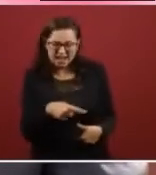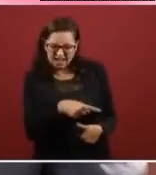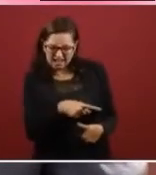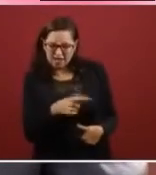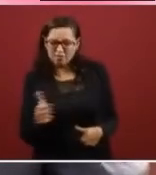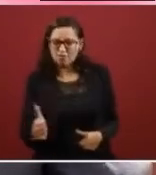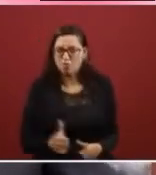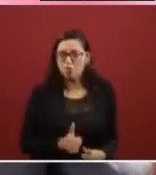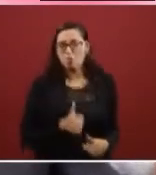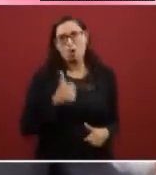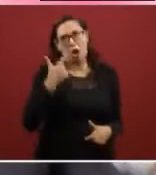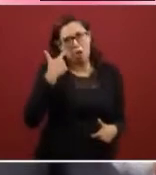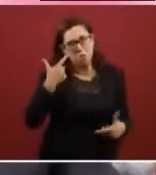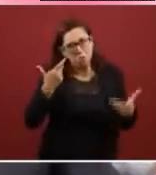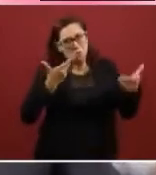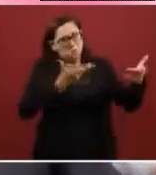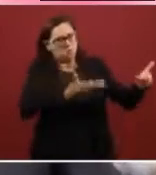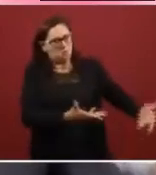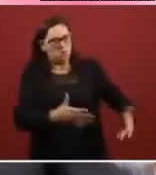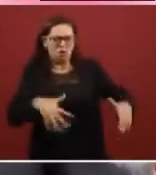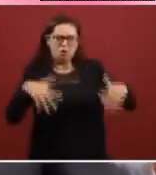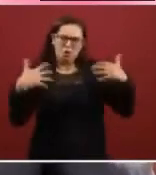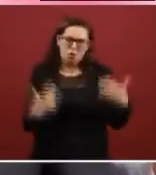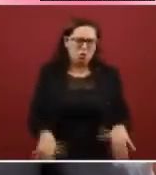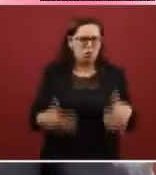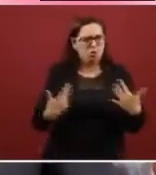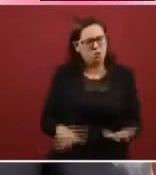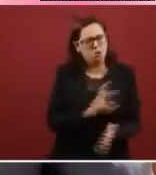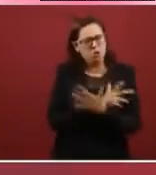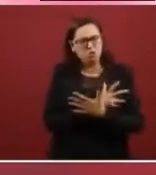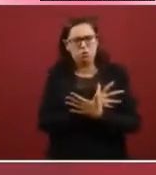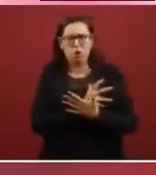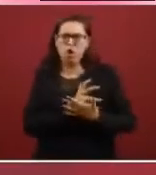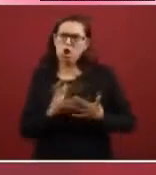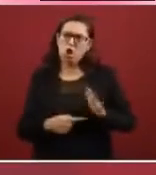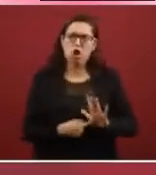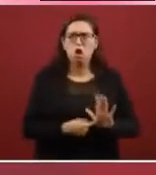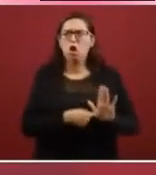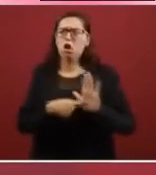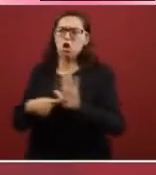this para magnificar las to cosas. Magnify and amplify. Por ejemplo,